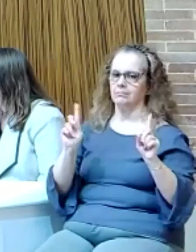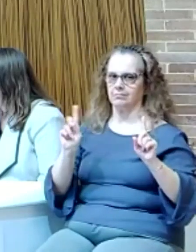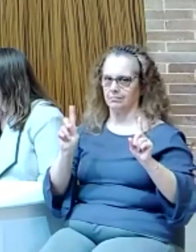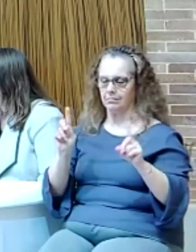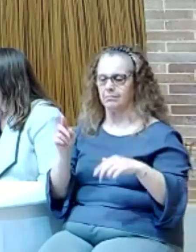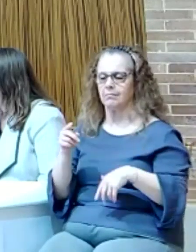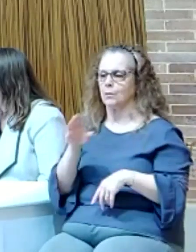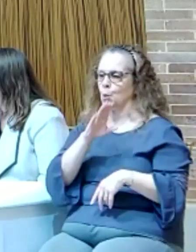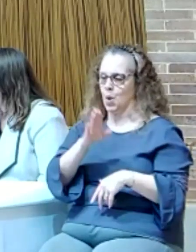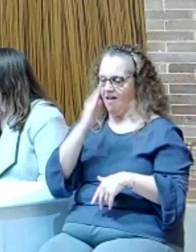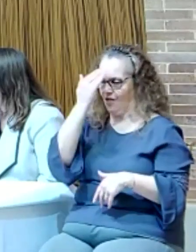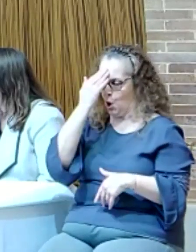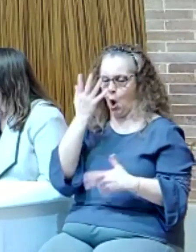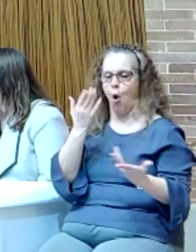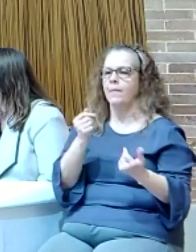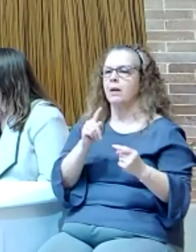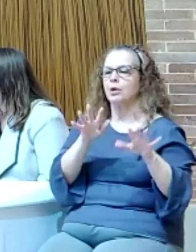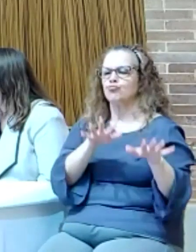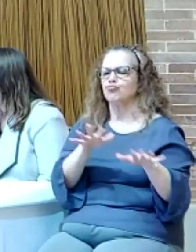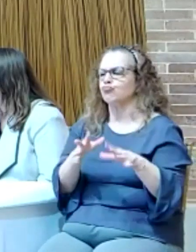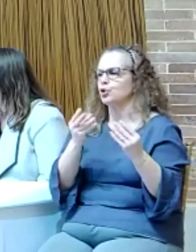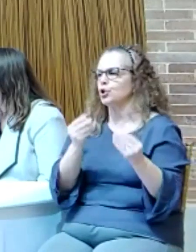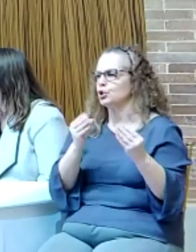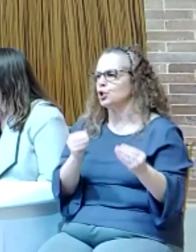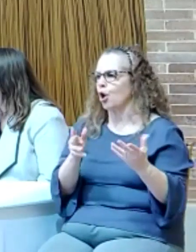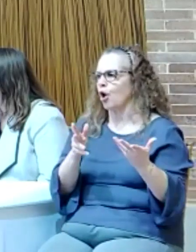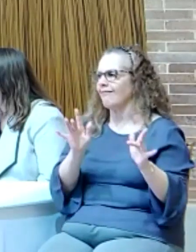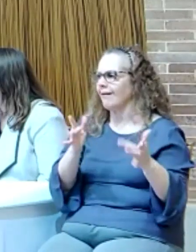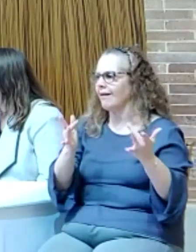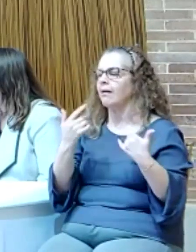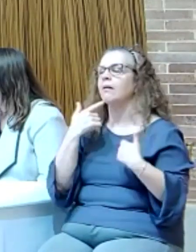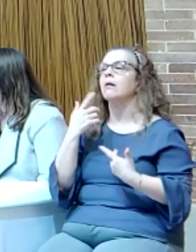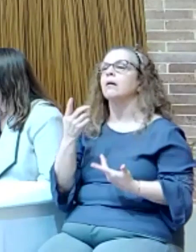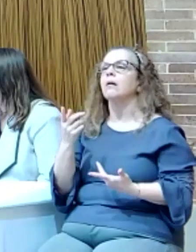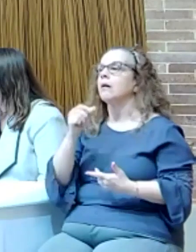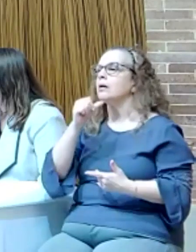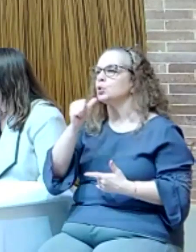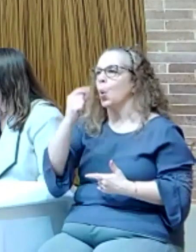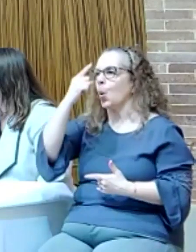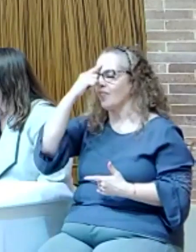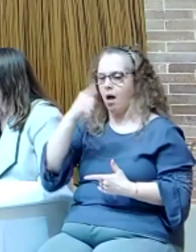necessarily and undeniably there will be some type of harm that will